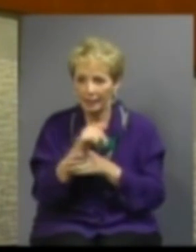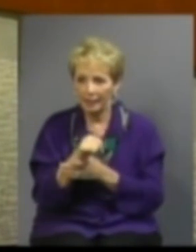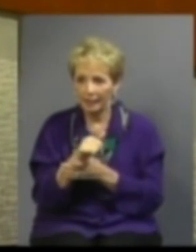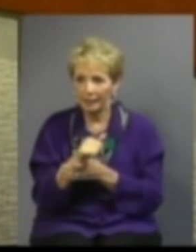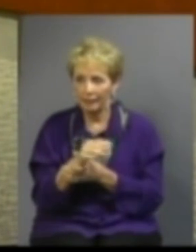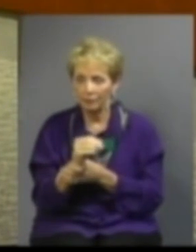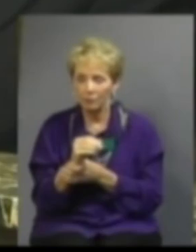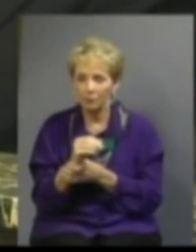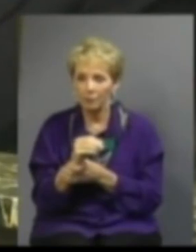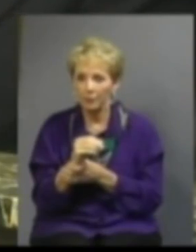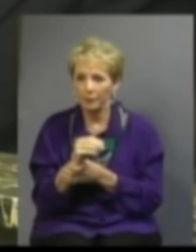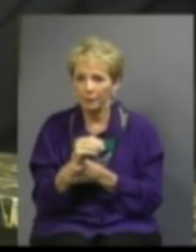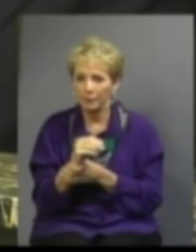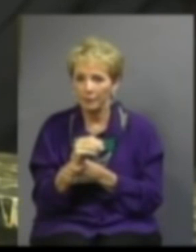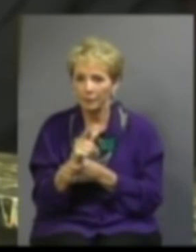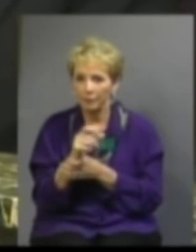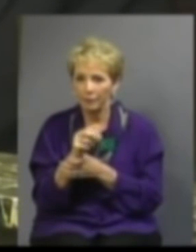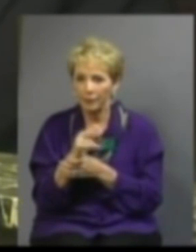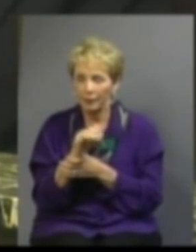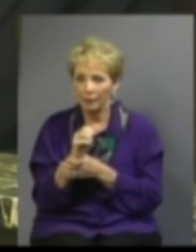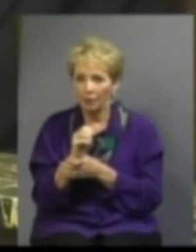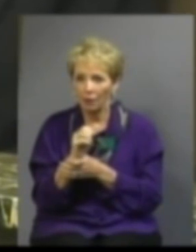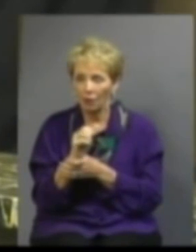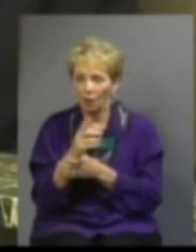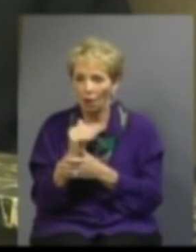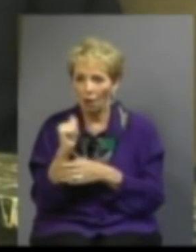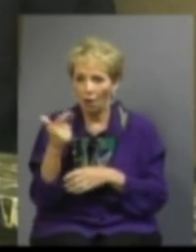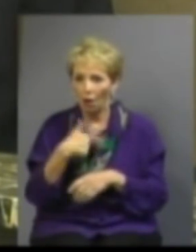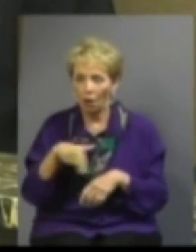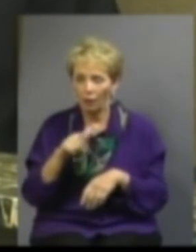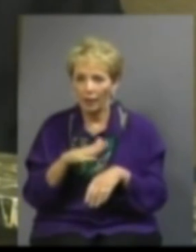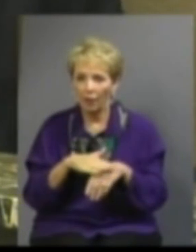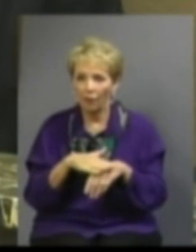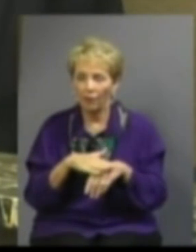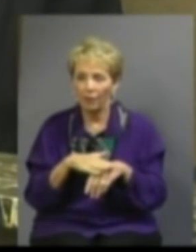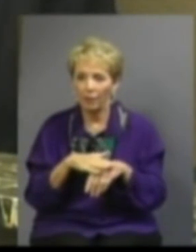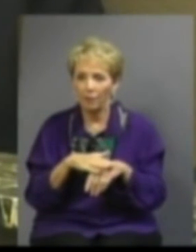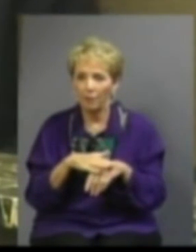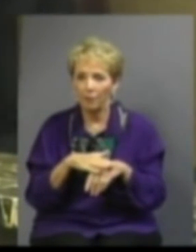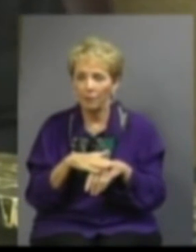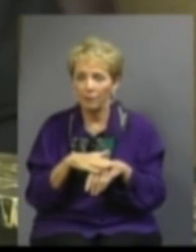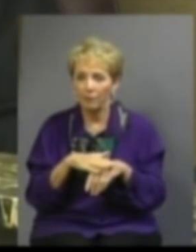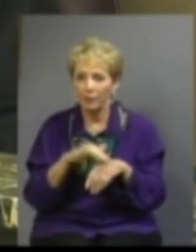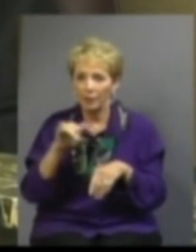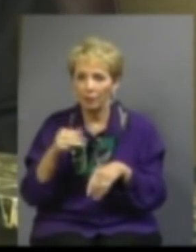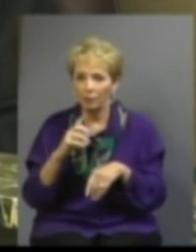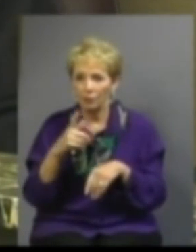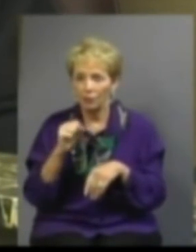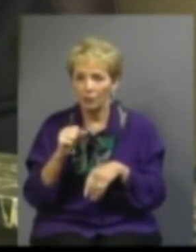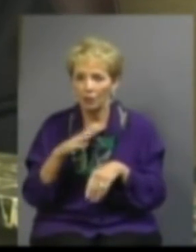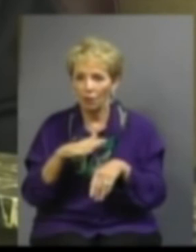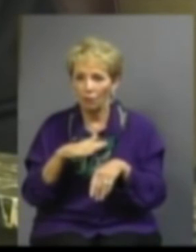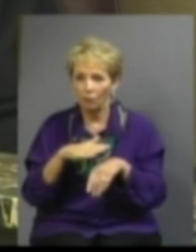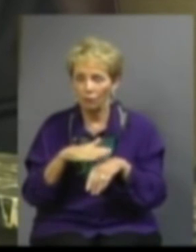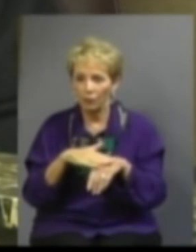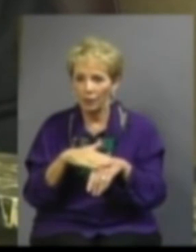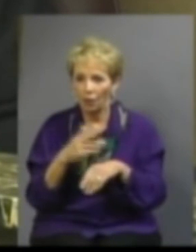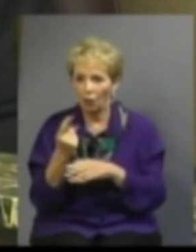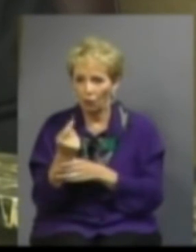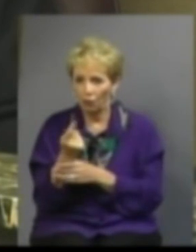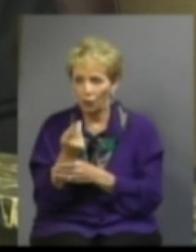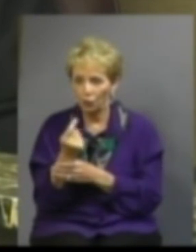Sally and Louis, we were all at the over at Judges on